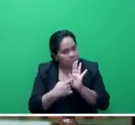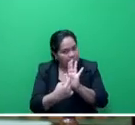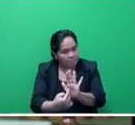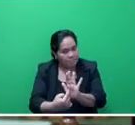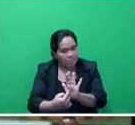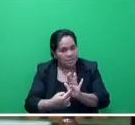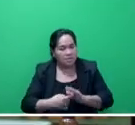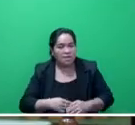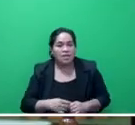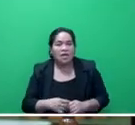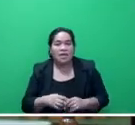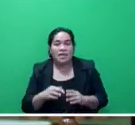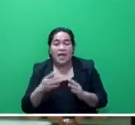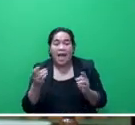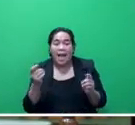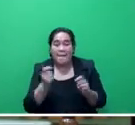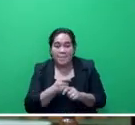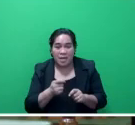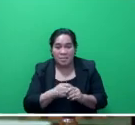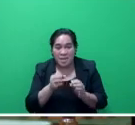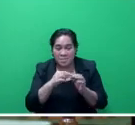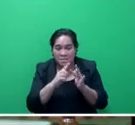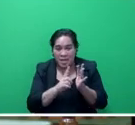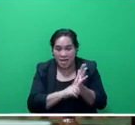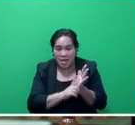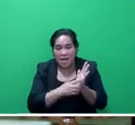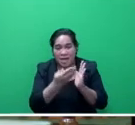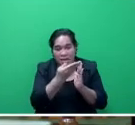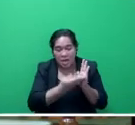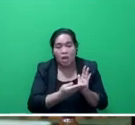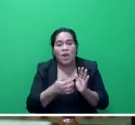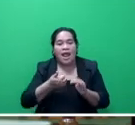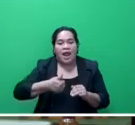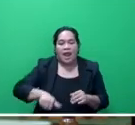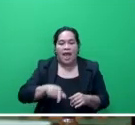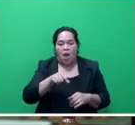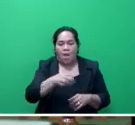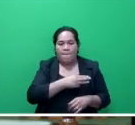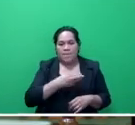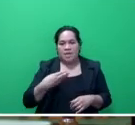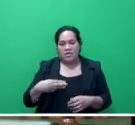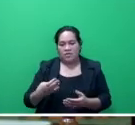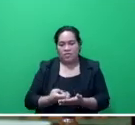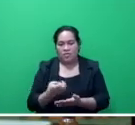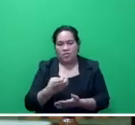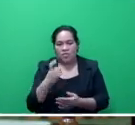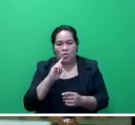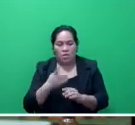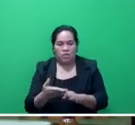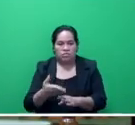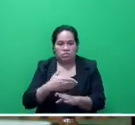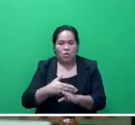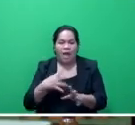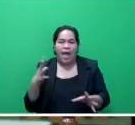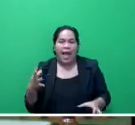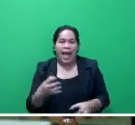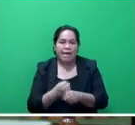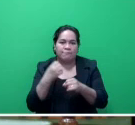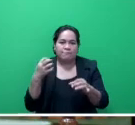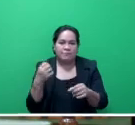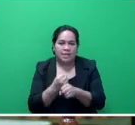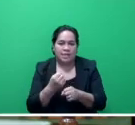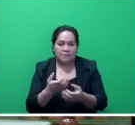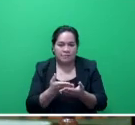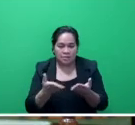management. The amendment bill will also require the Minister for Economy to issue a pre-election economic fiscal update. This provides